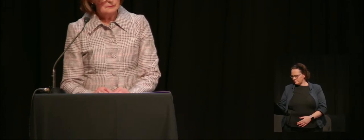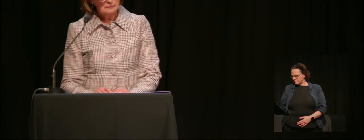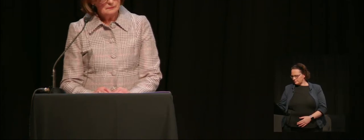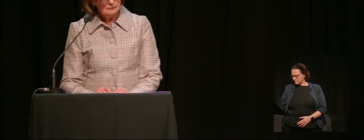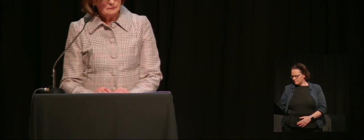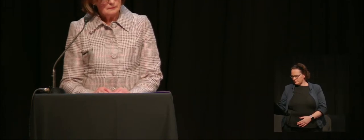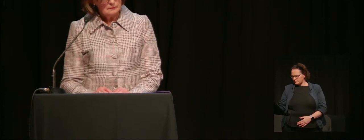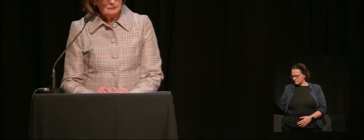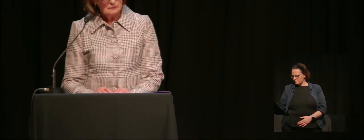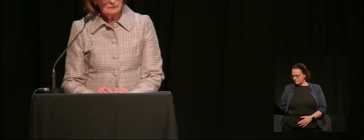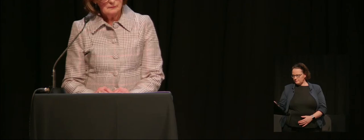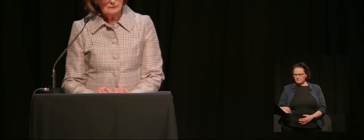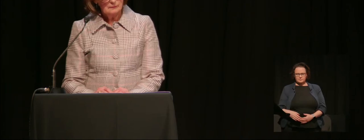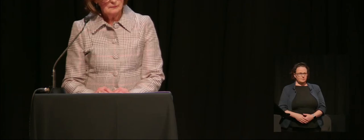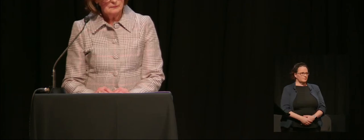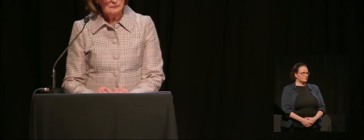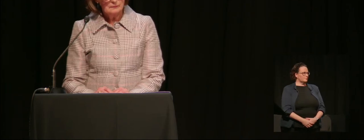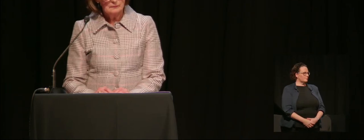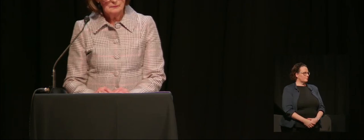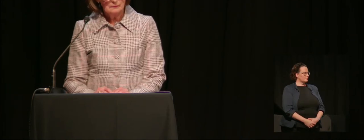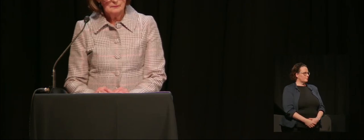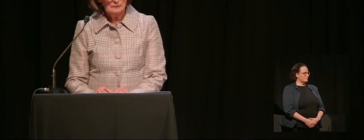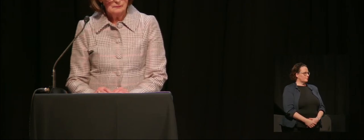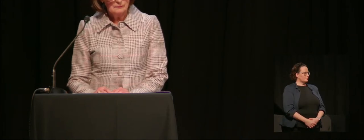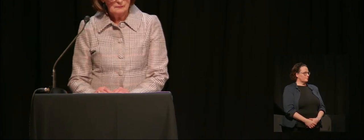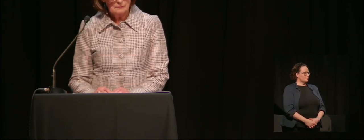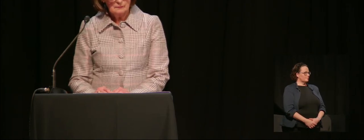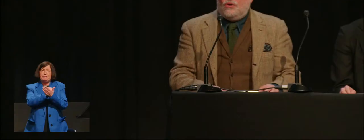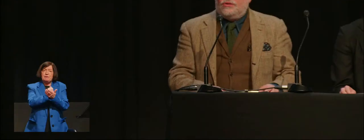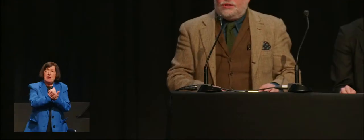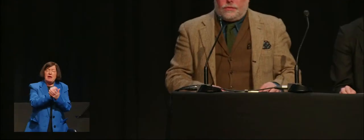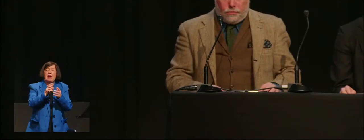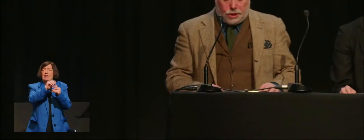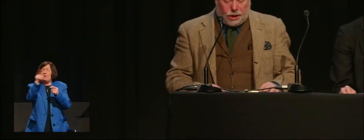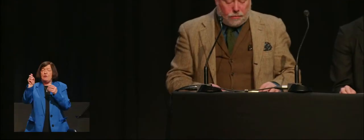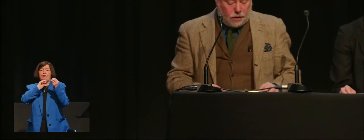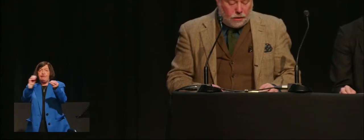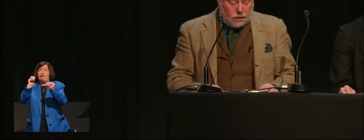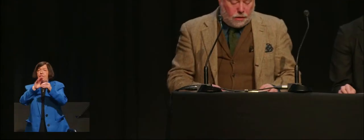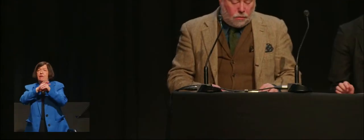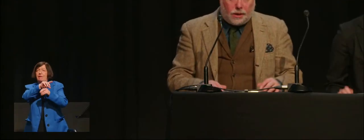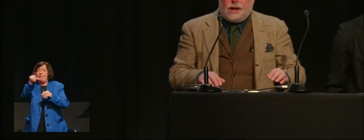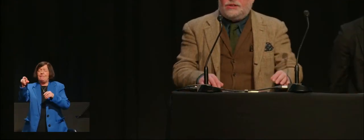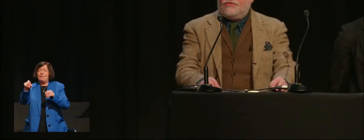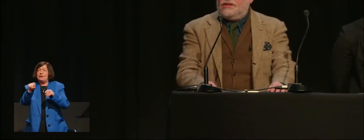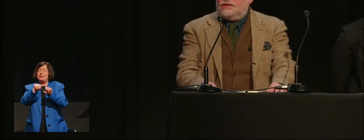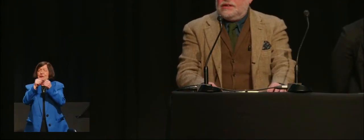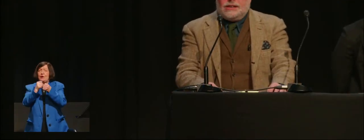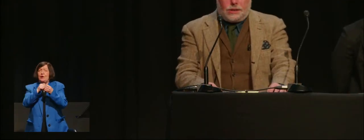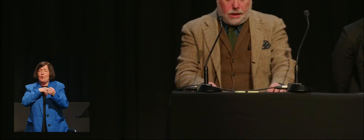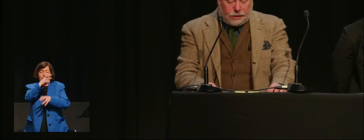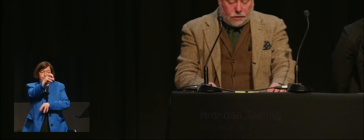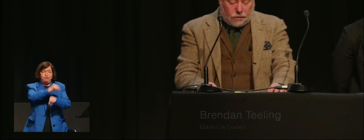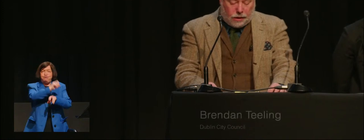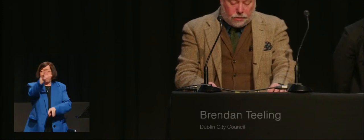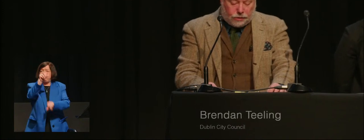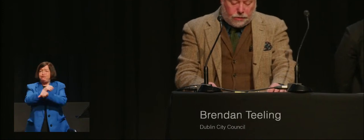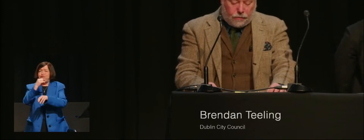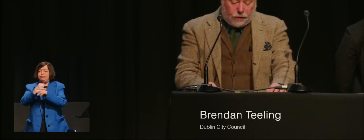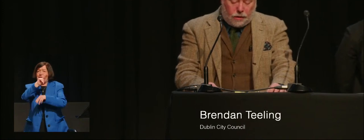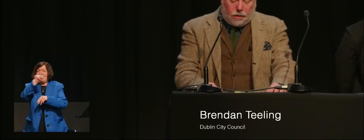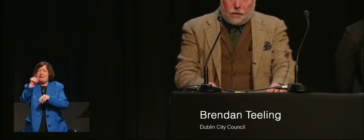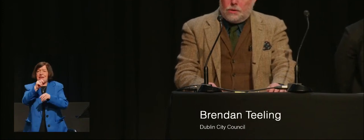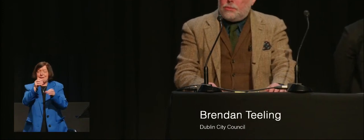Jews, Roma, communists, homosexuals, and political opponents of the regime were incarcerated in the Nazi